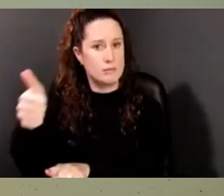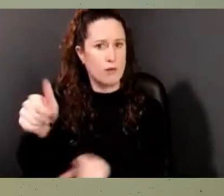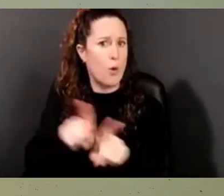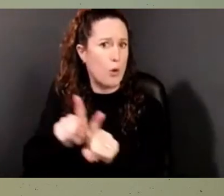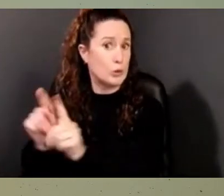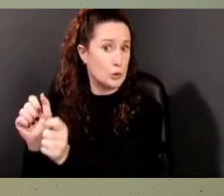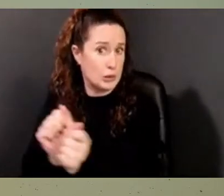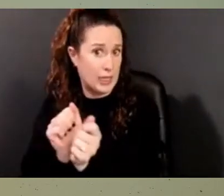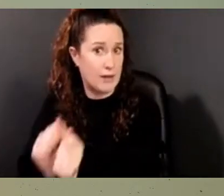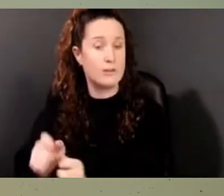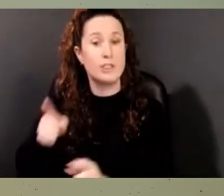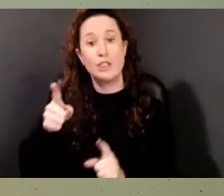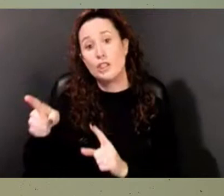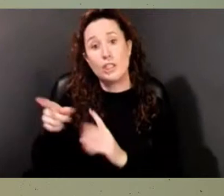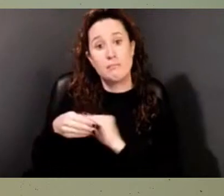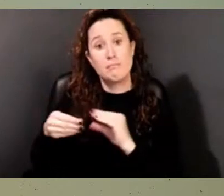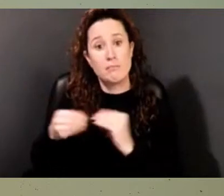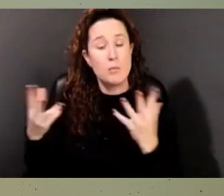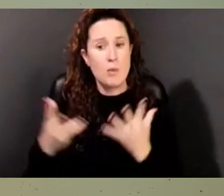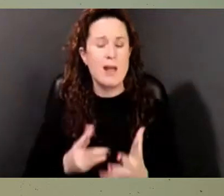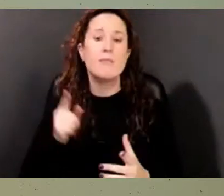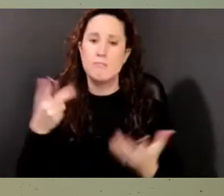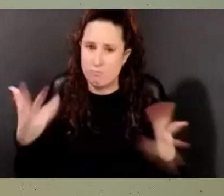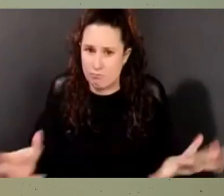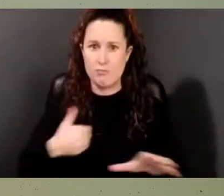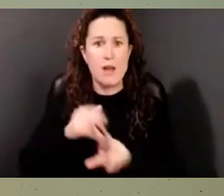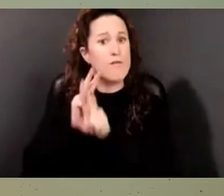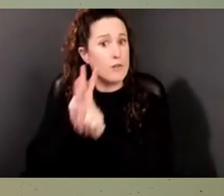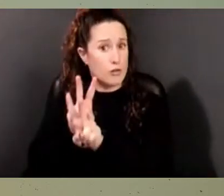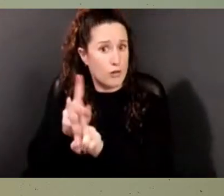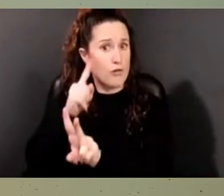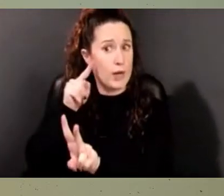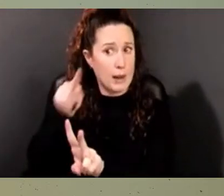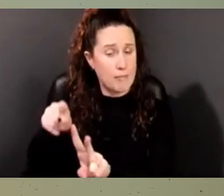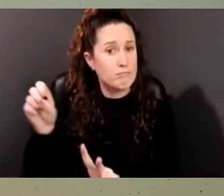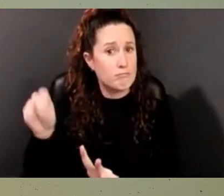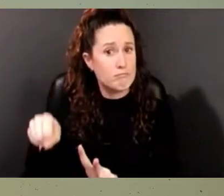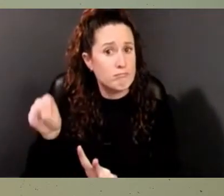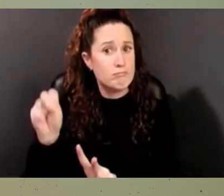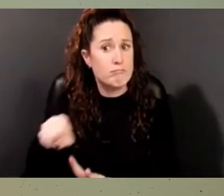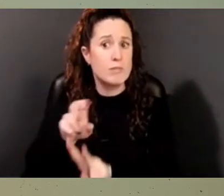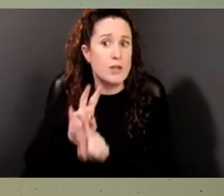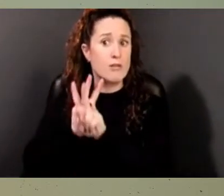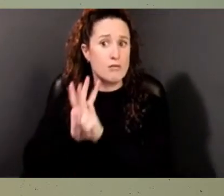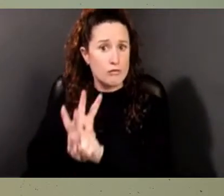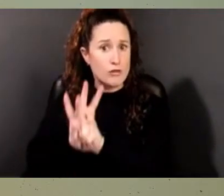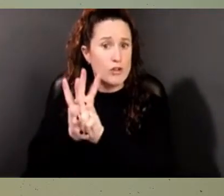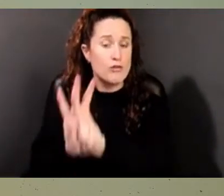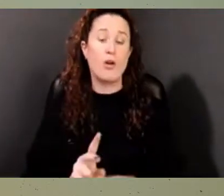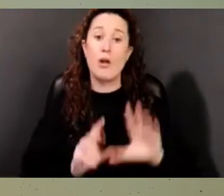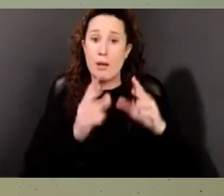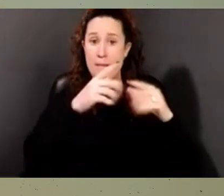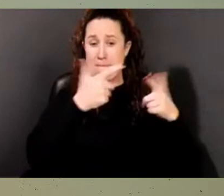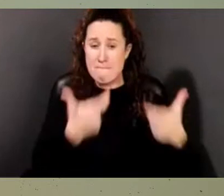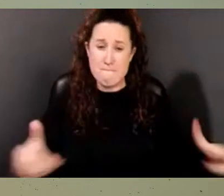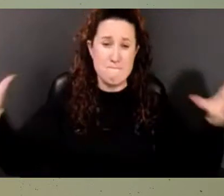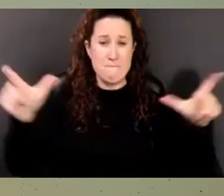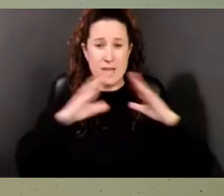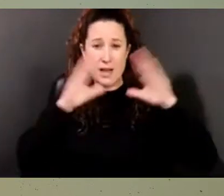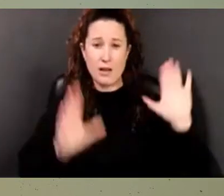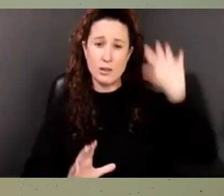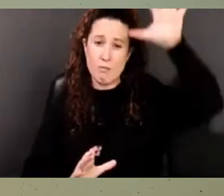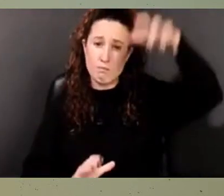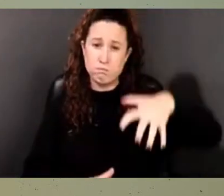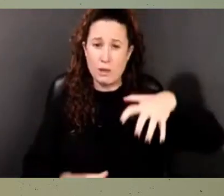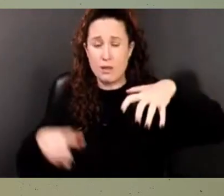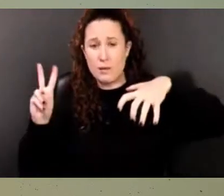she stated that there had been a funeral for him and that it had passed by the mansion house to the grounds allotted